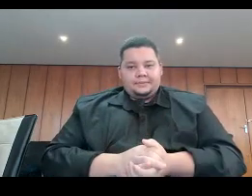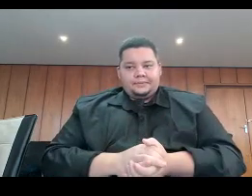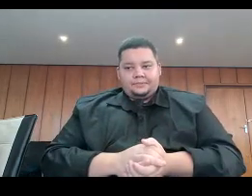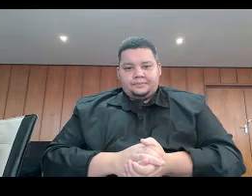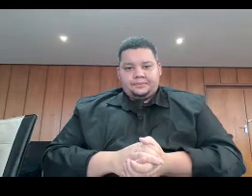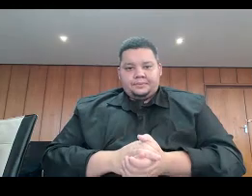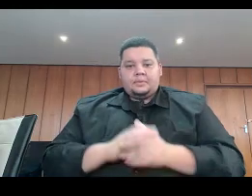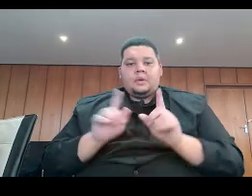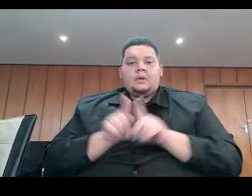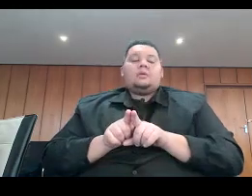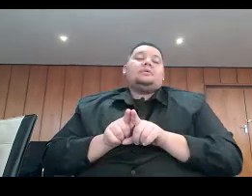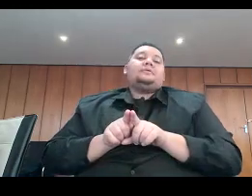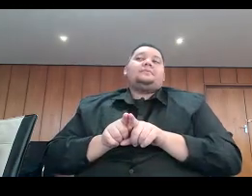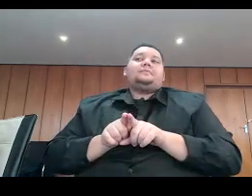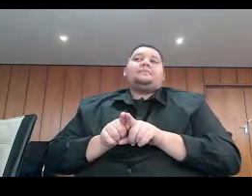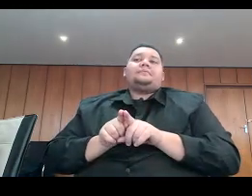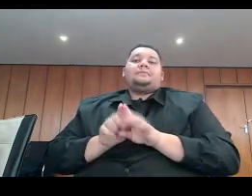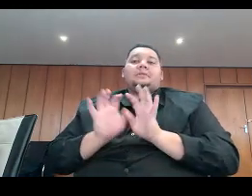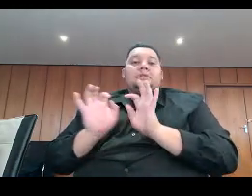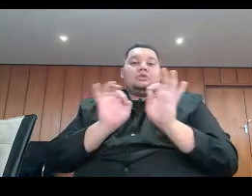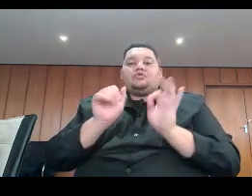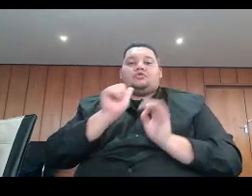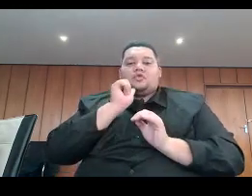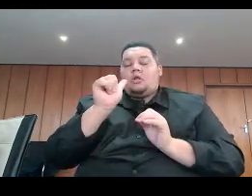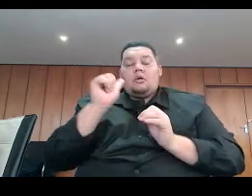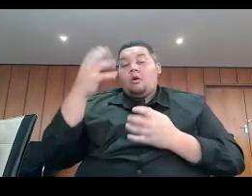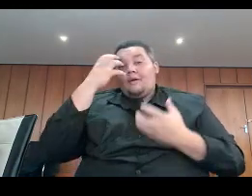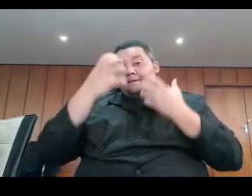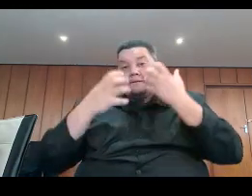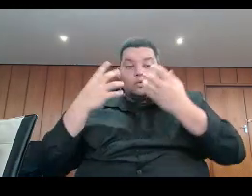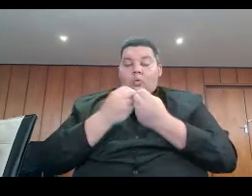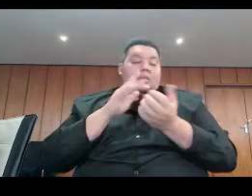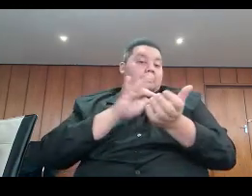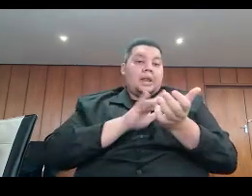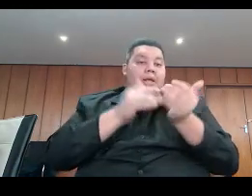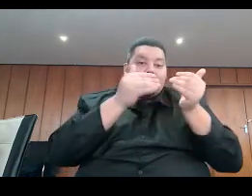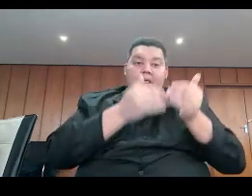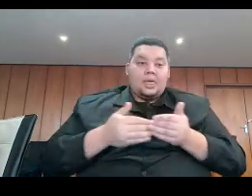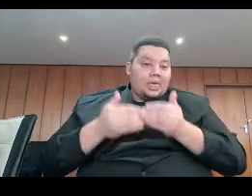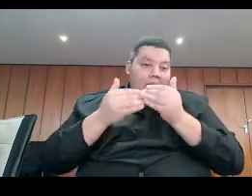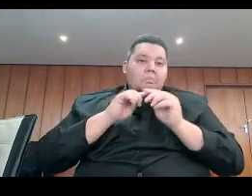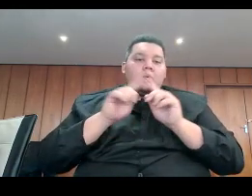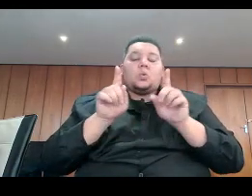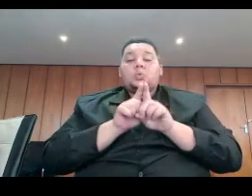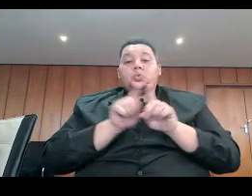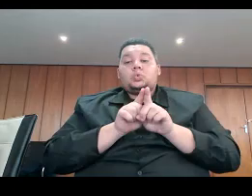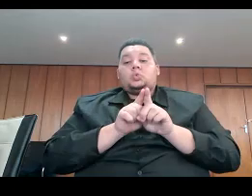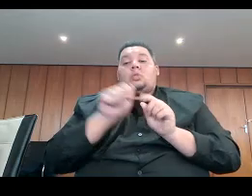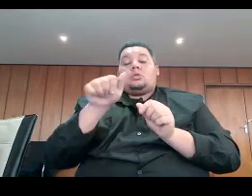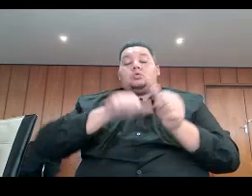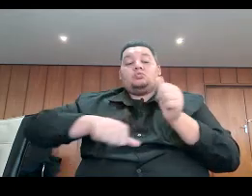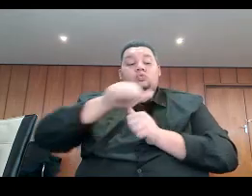And this should not be confused with medical care. In response, the